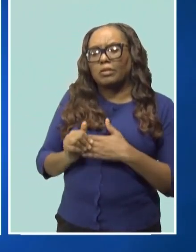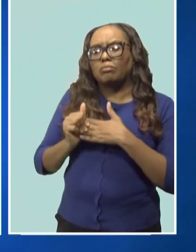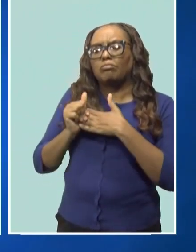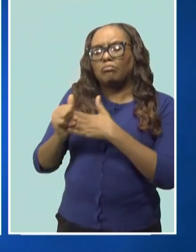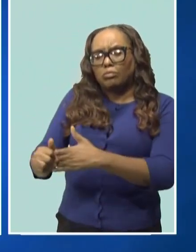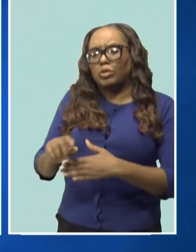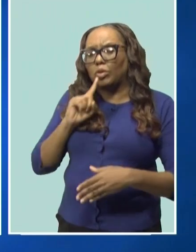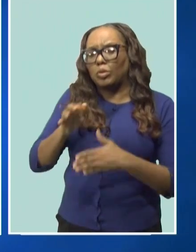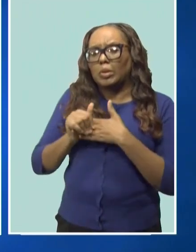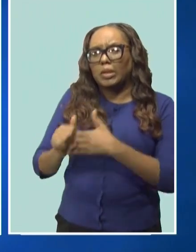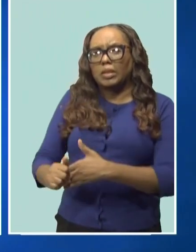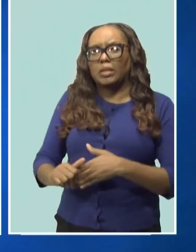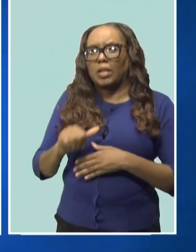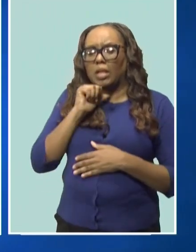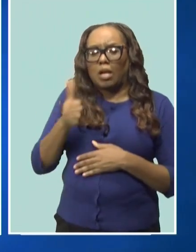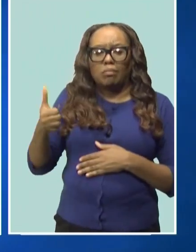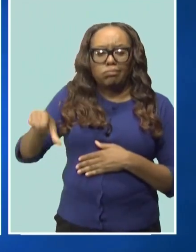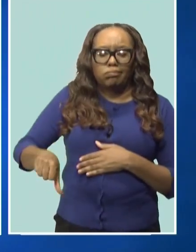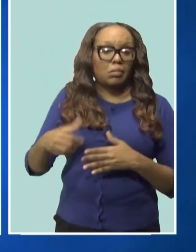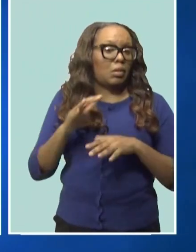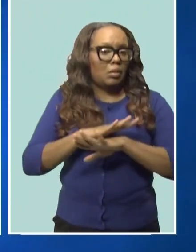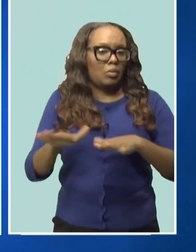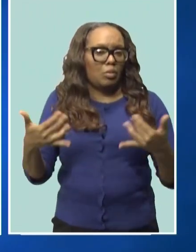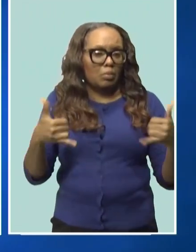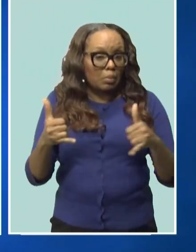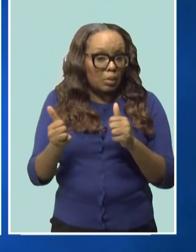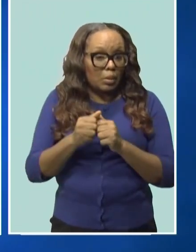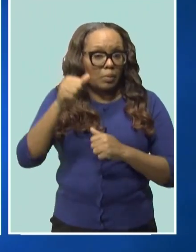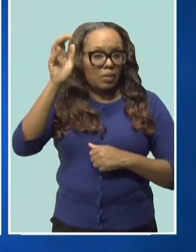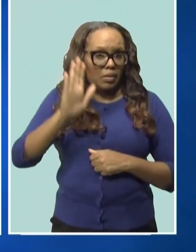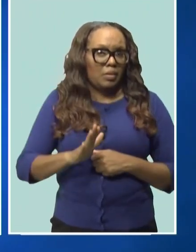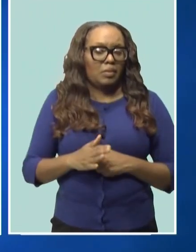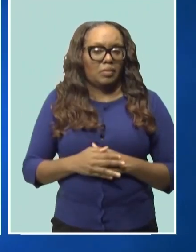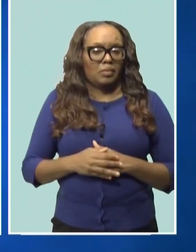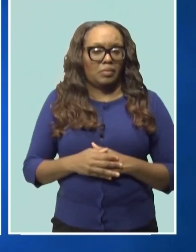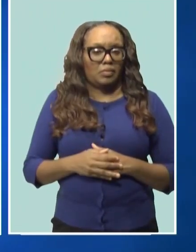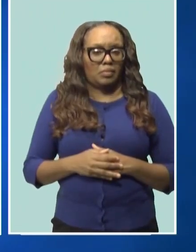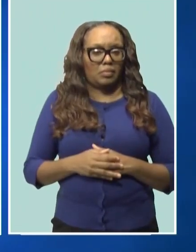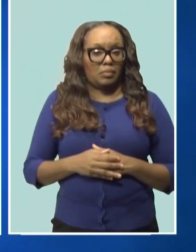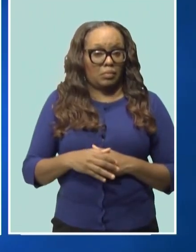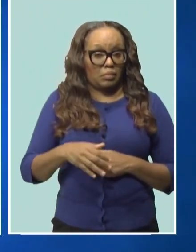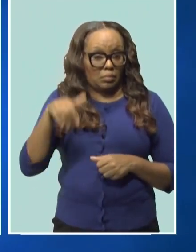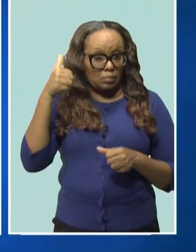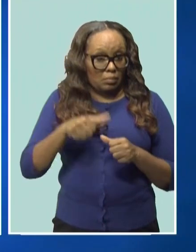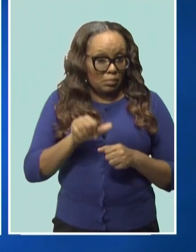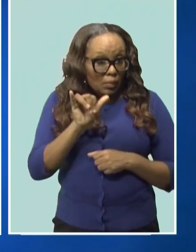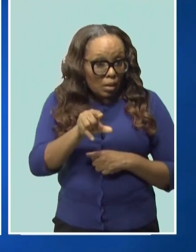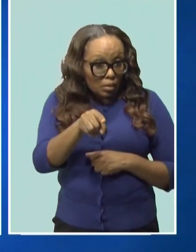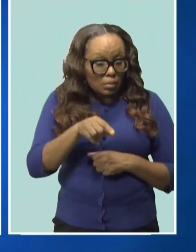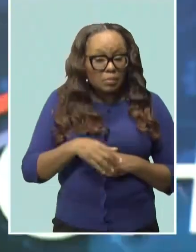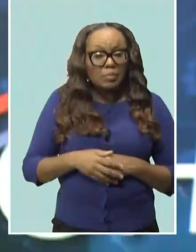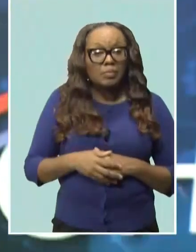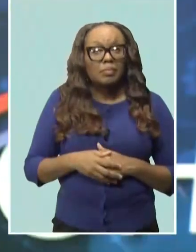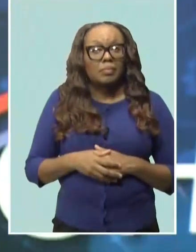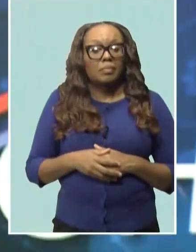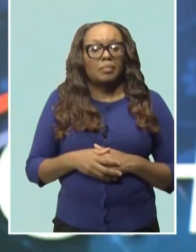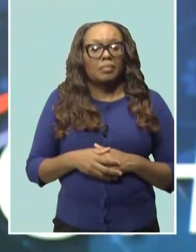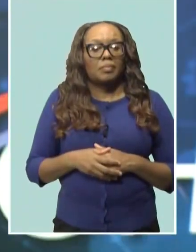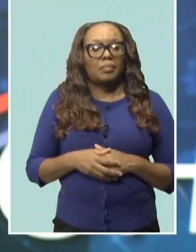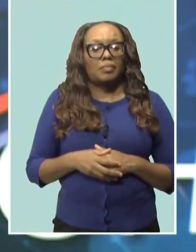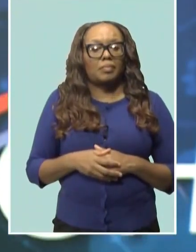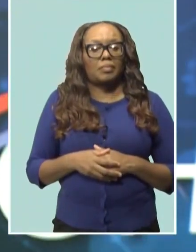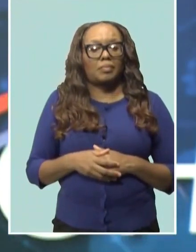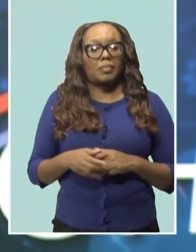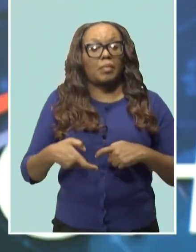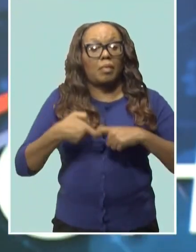vision. Don't play with God. A word to the wise is enough.